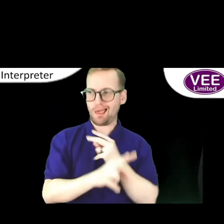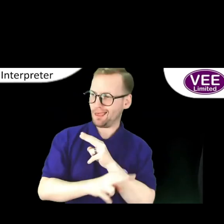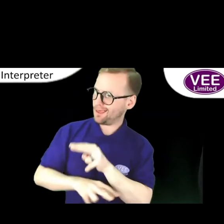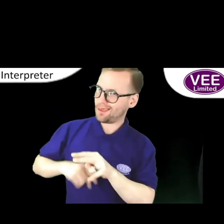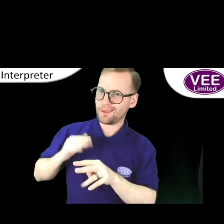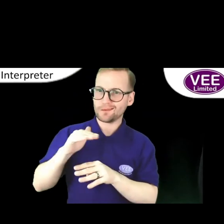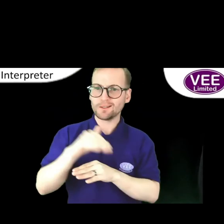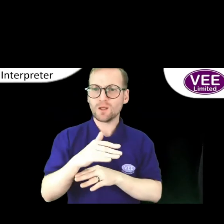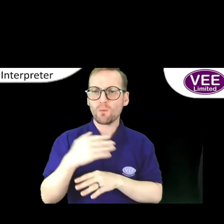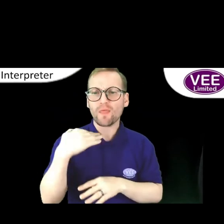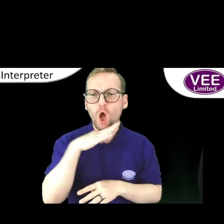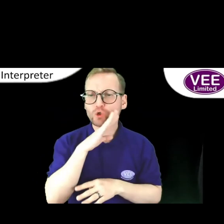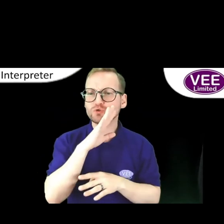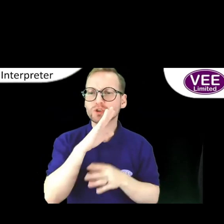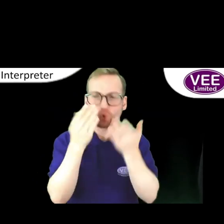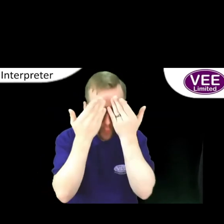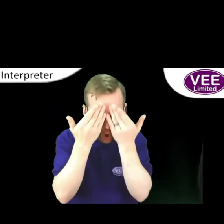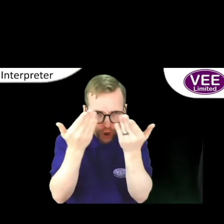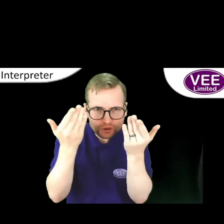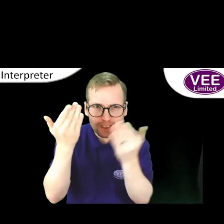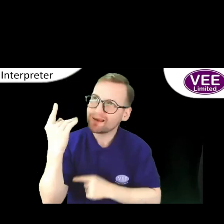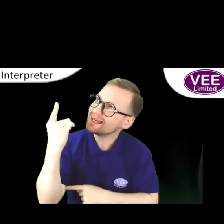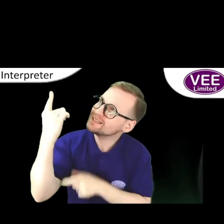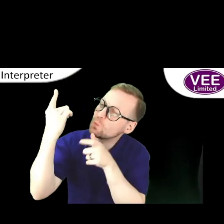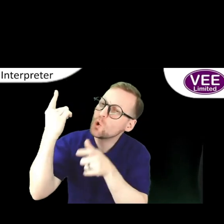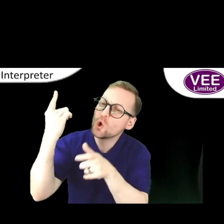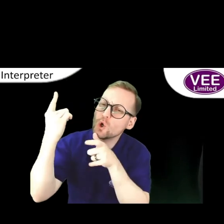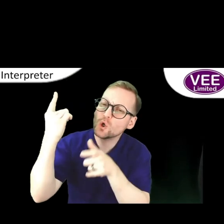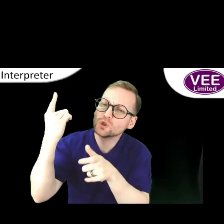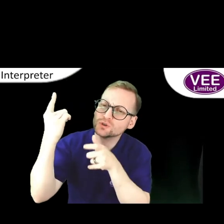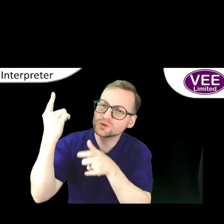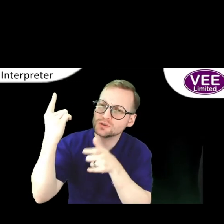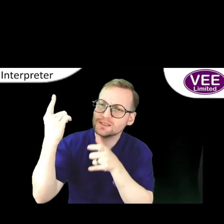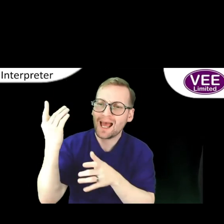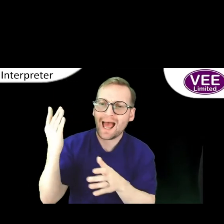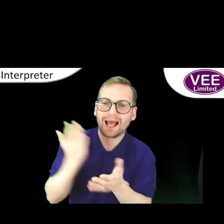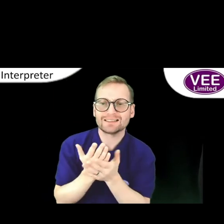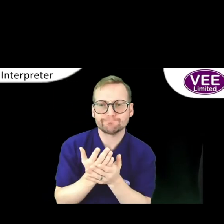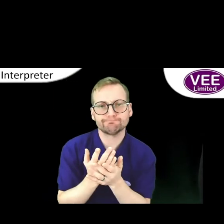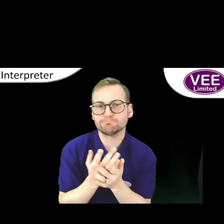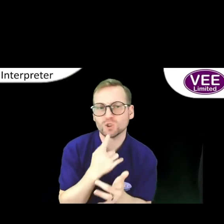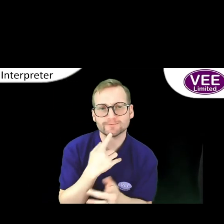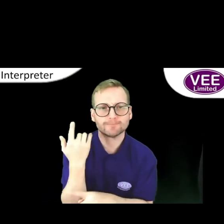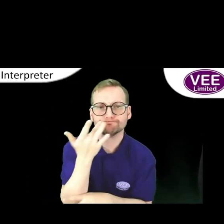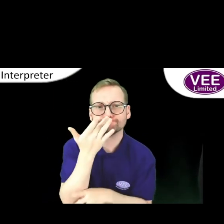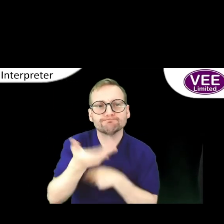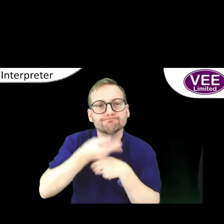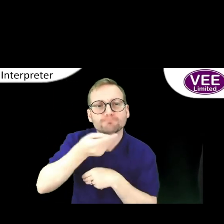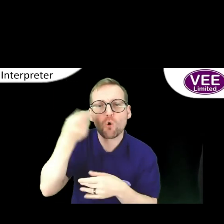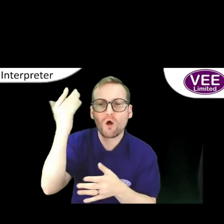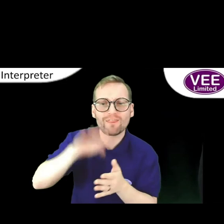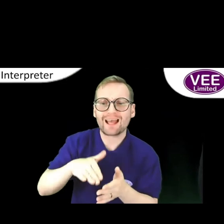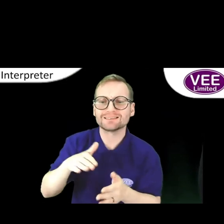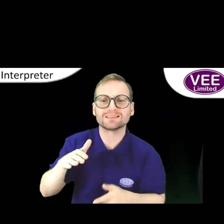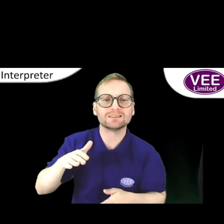hundreds worship at his word, he's but a coof for all that. For all